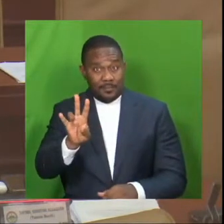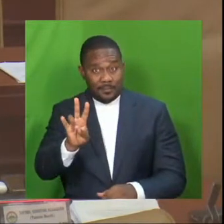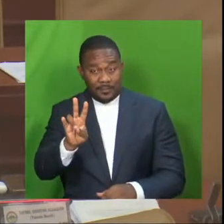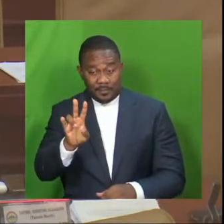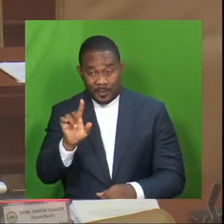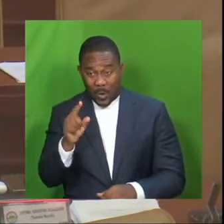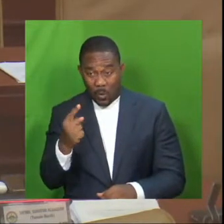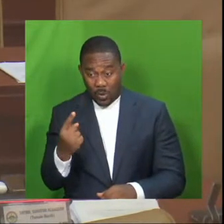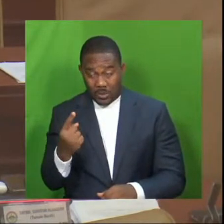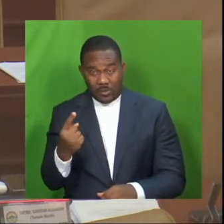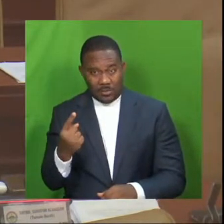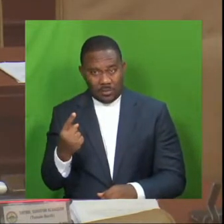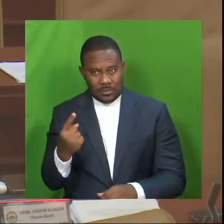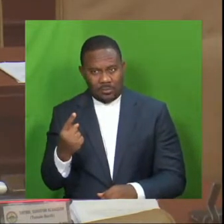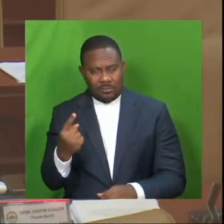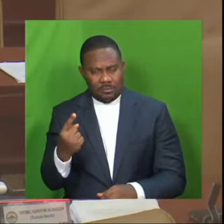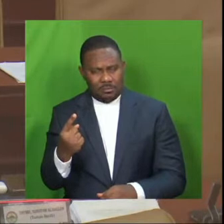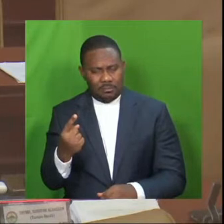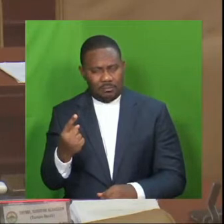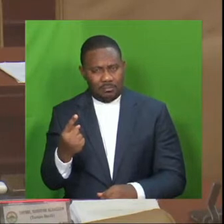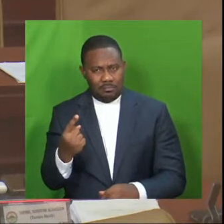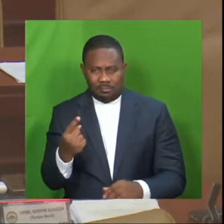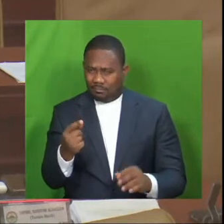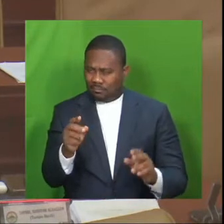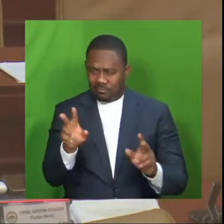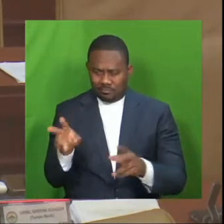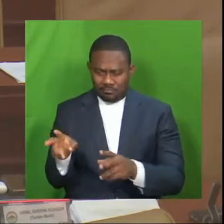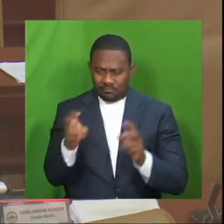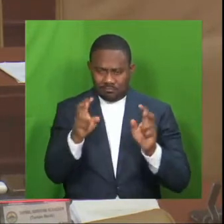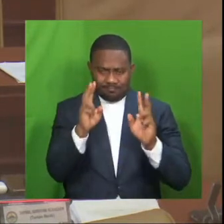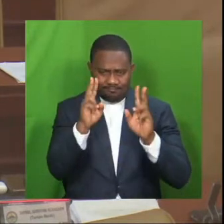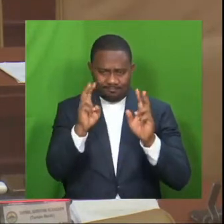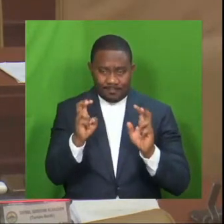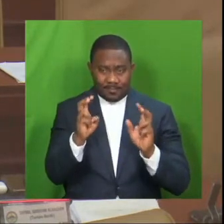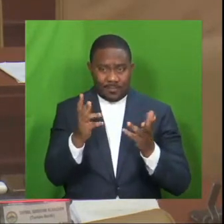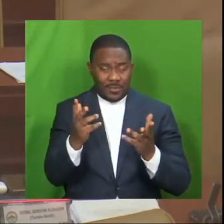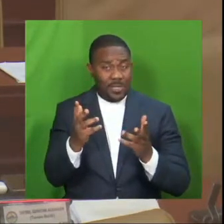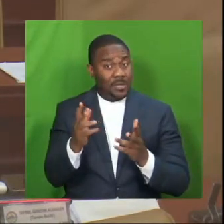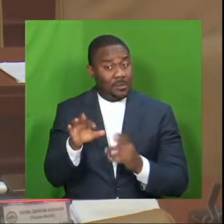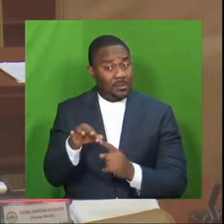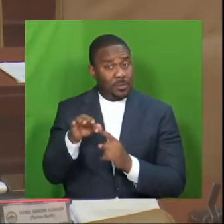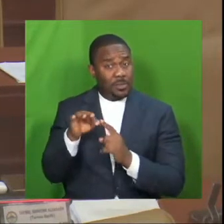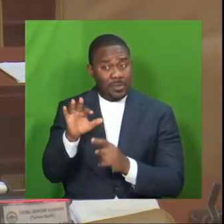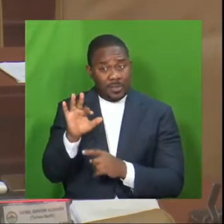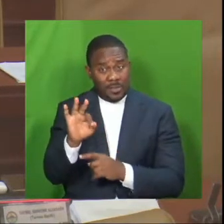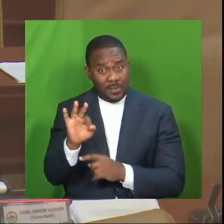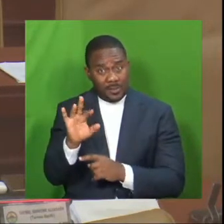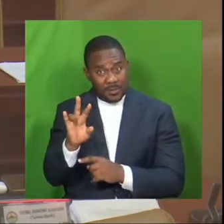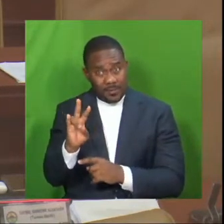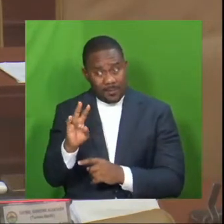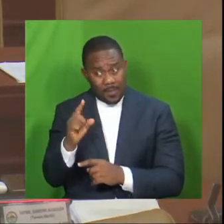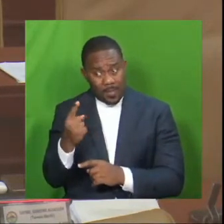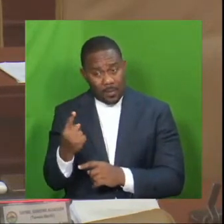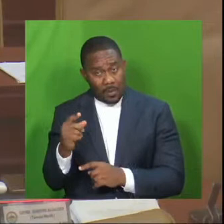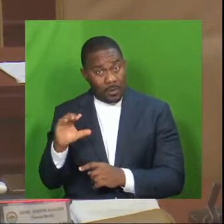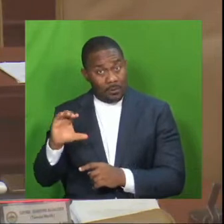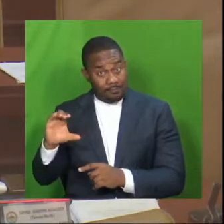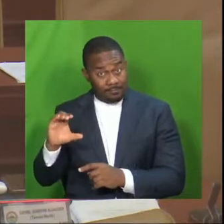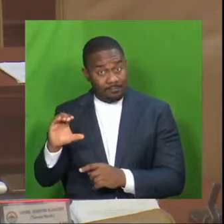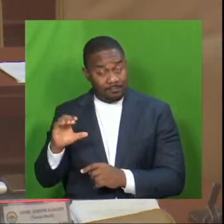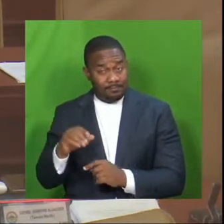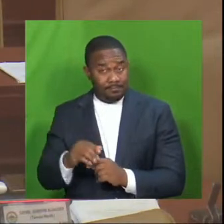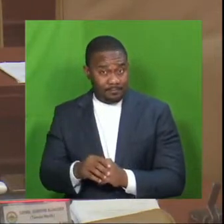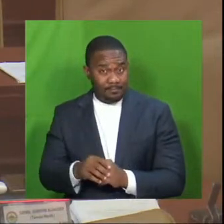97(1) has been quoted repeatedly, especially 97(1)(c).